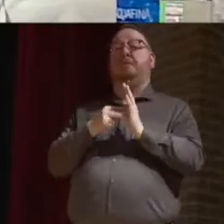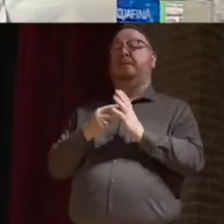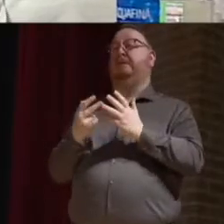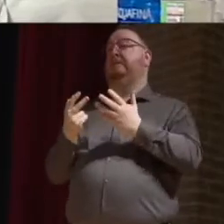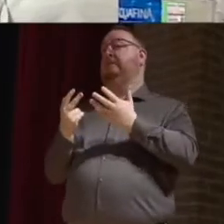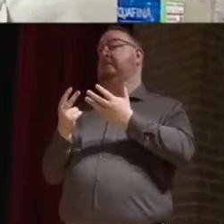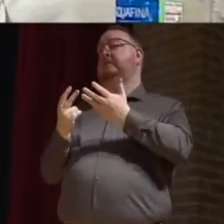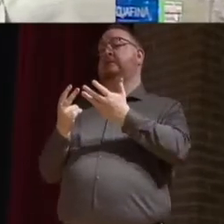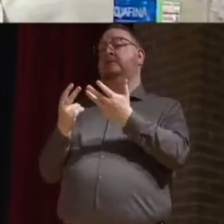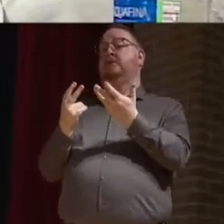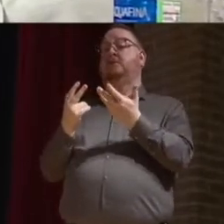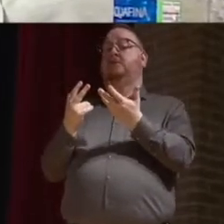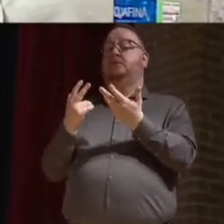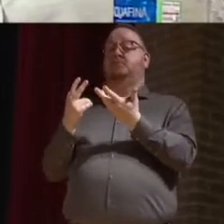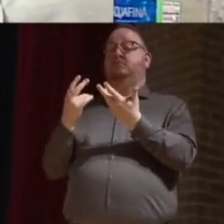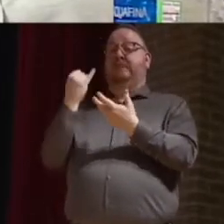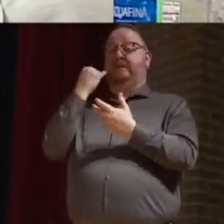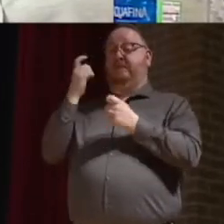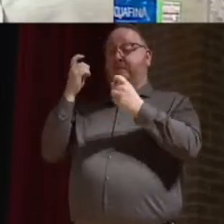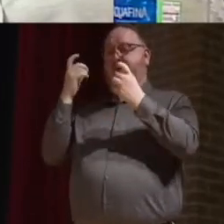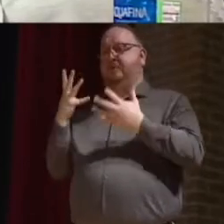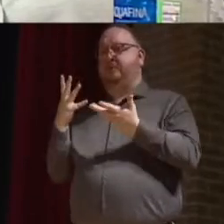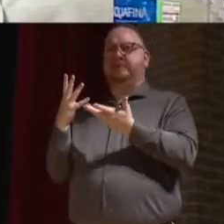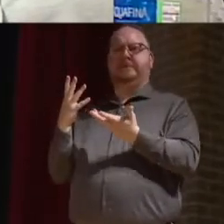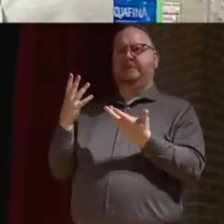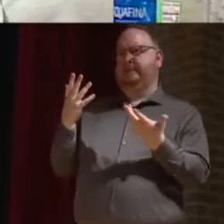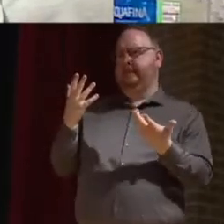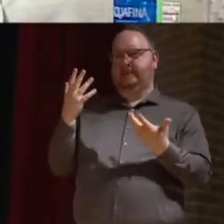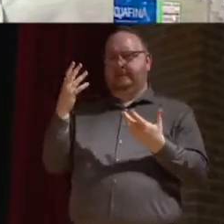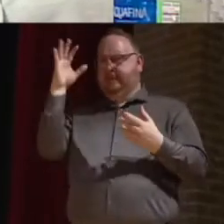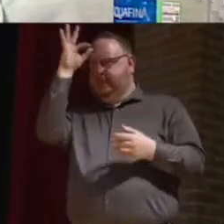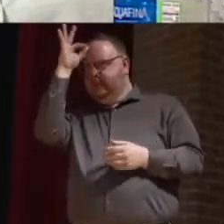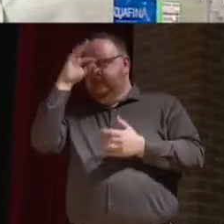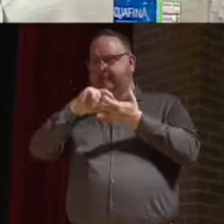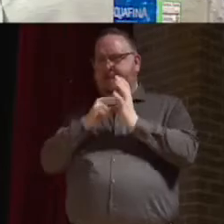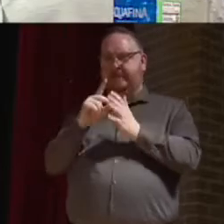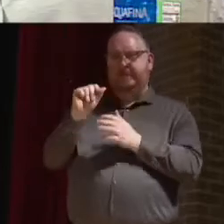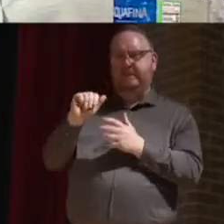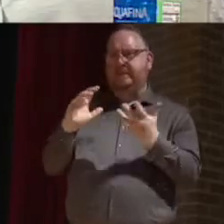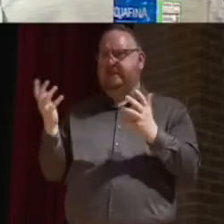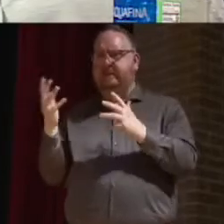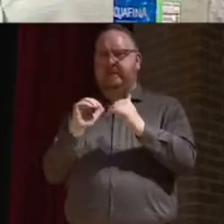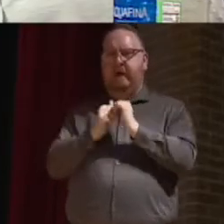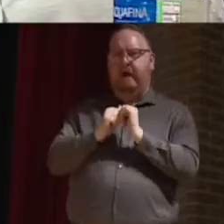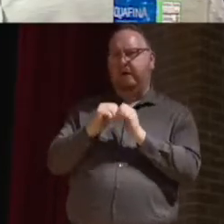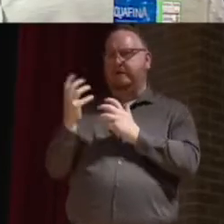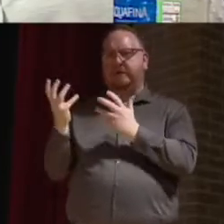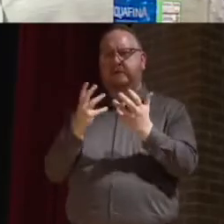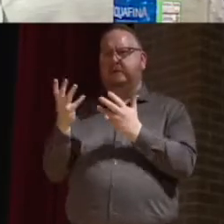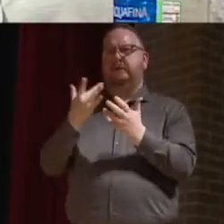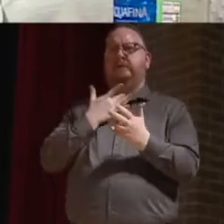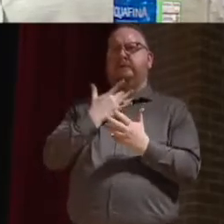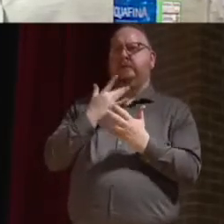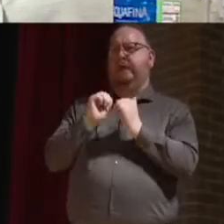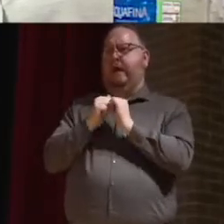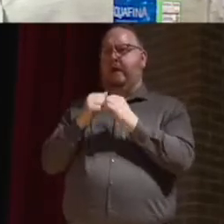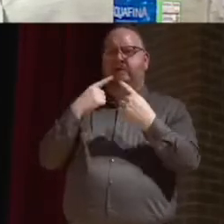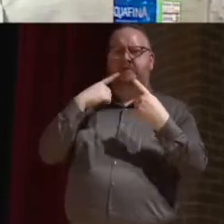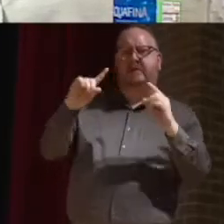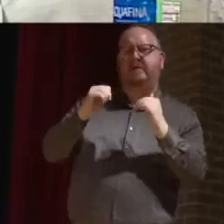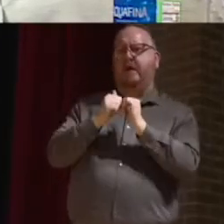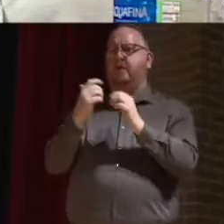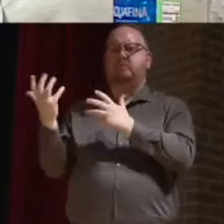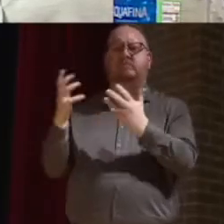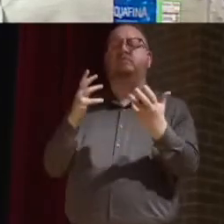boss, I think it's a scary thing to figure out. Okay, how do I make this work? How do I